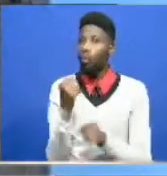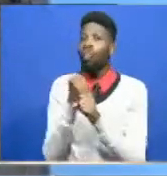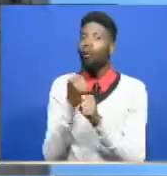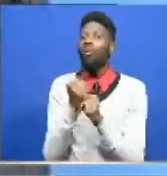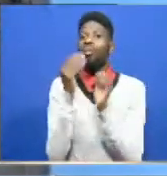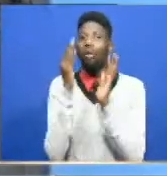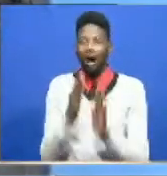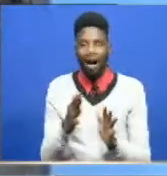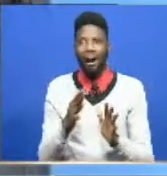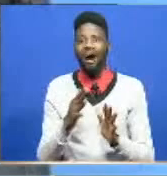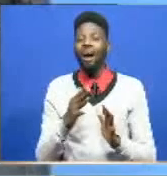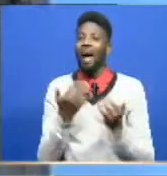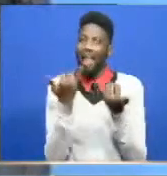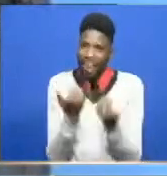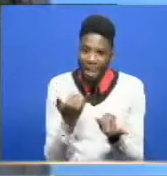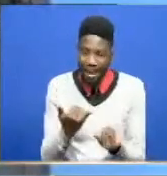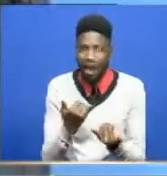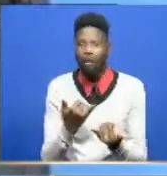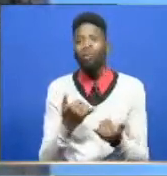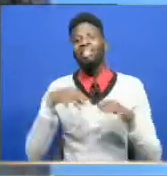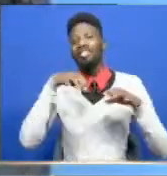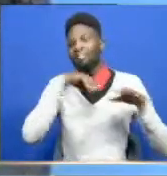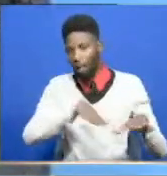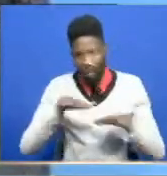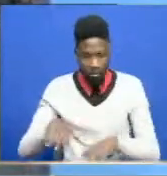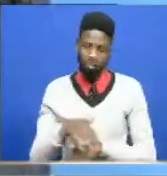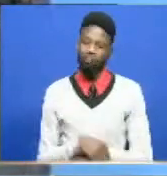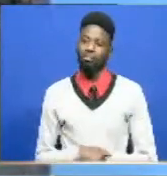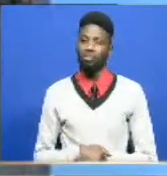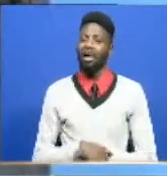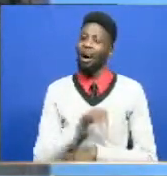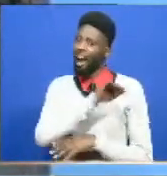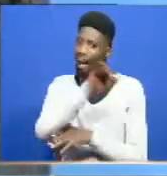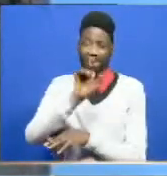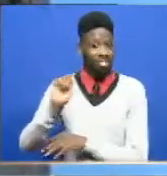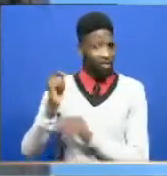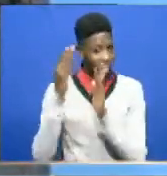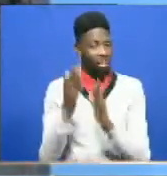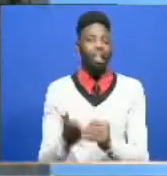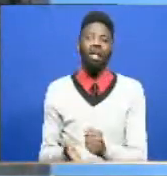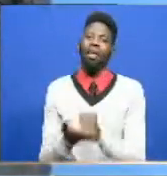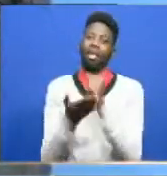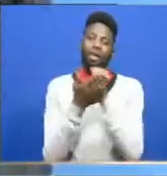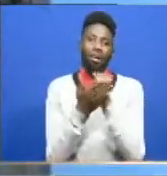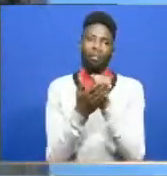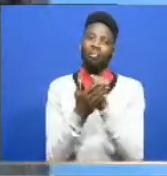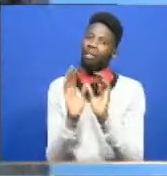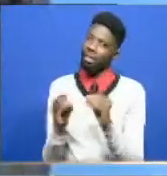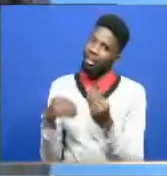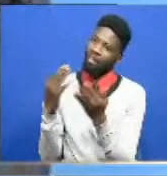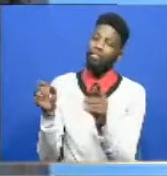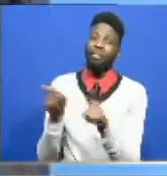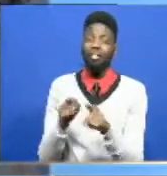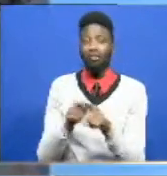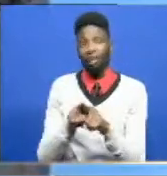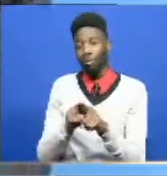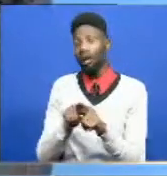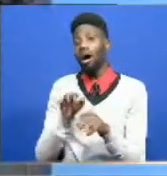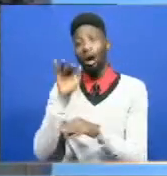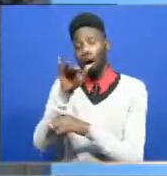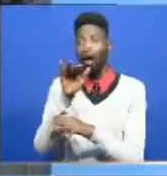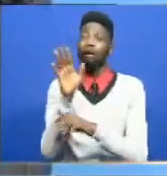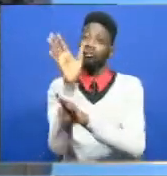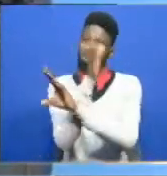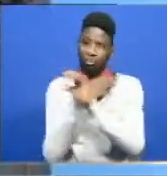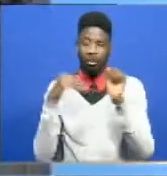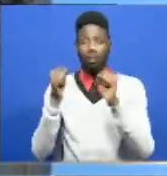The employees are appealing for Kenyans to help them. And I am delivering this message to the head of state of this country to